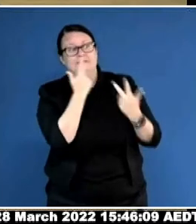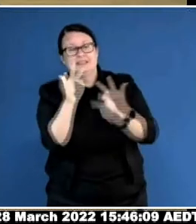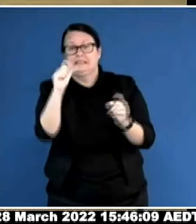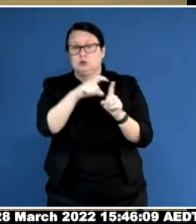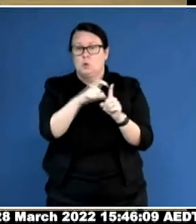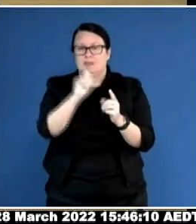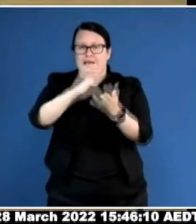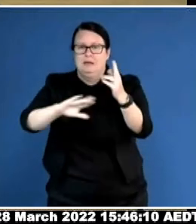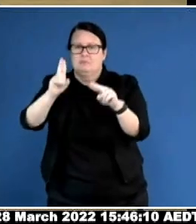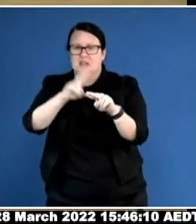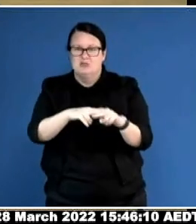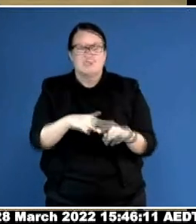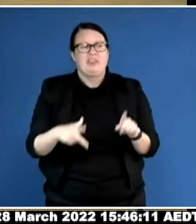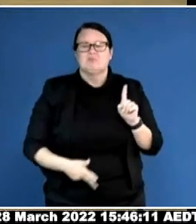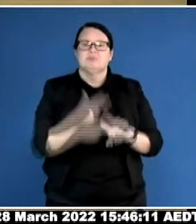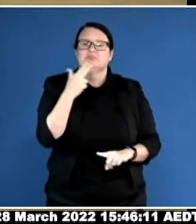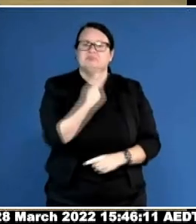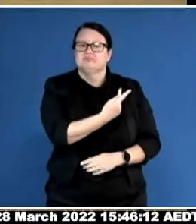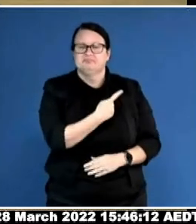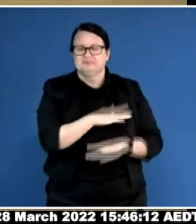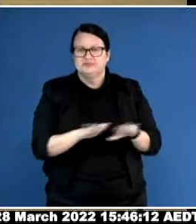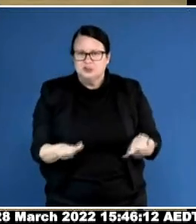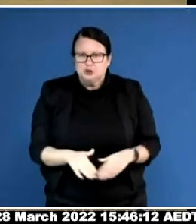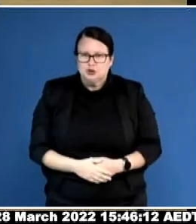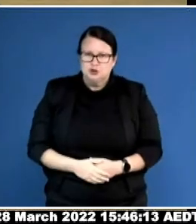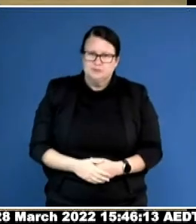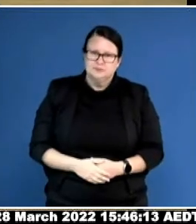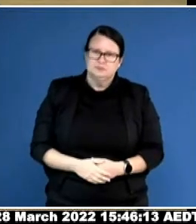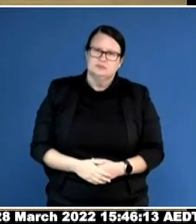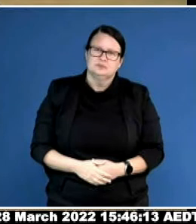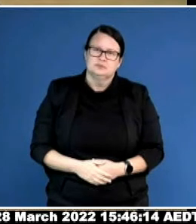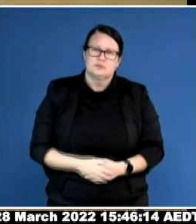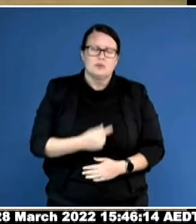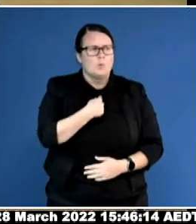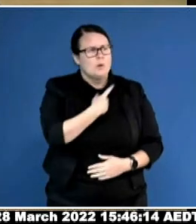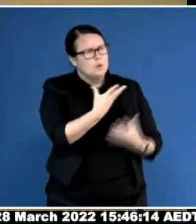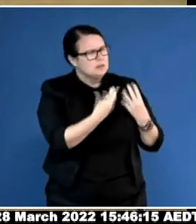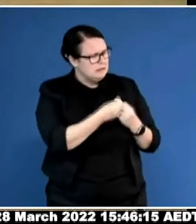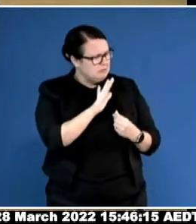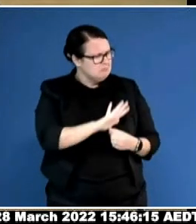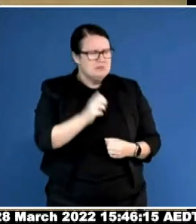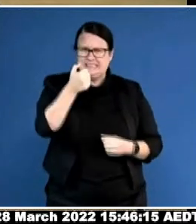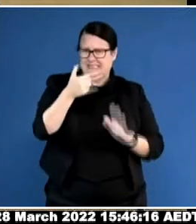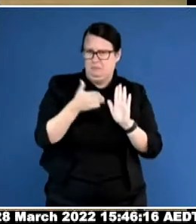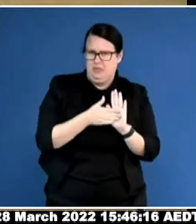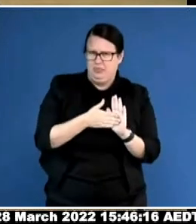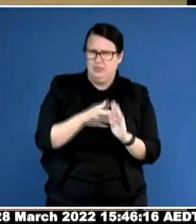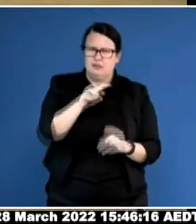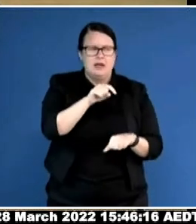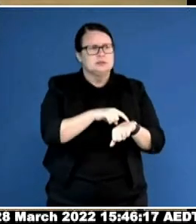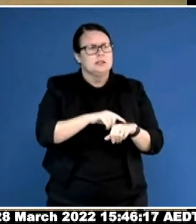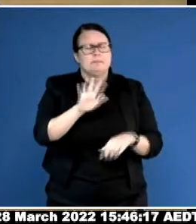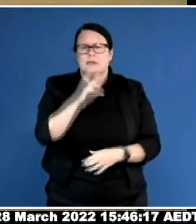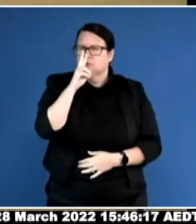and parents, and that ended the relationship. The relationship with Person Five lasted about 6 months. I was approximately 21